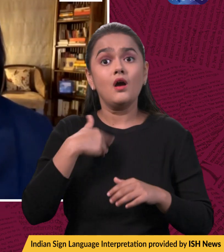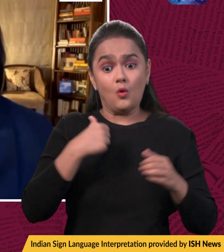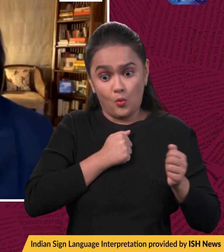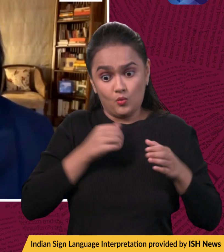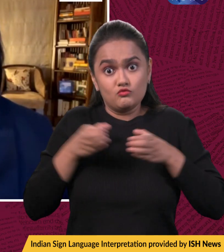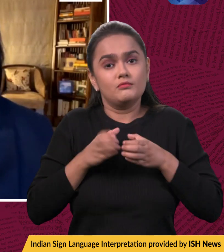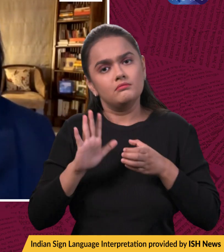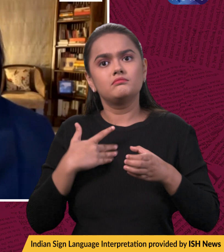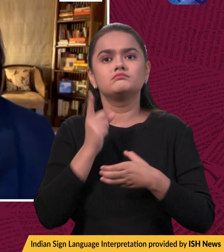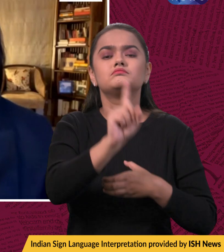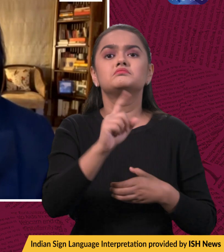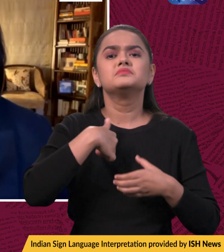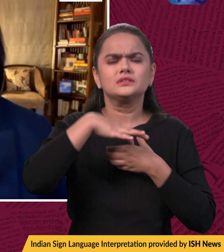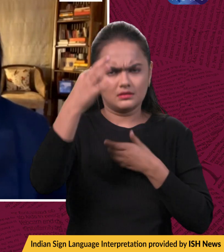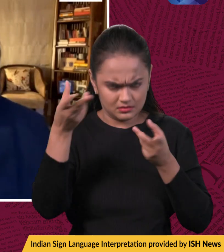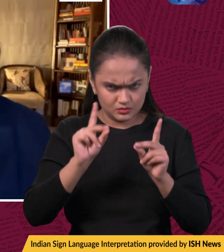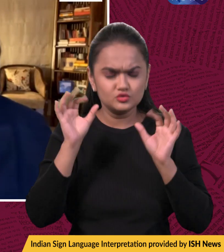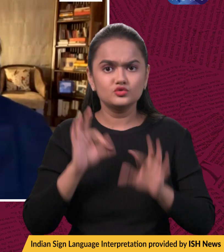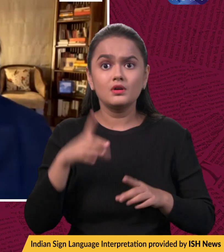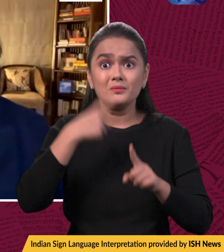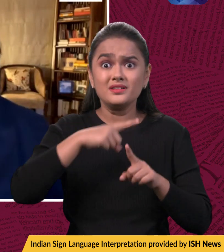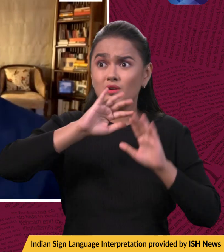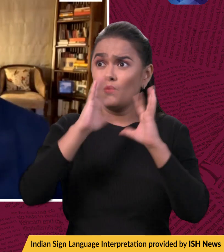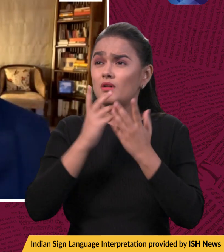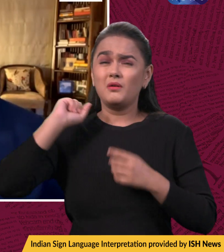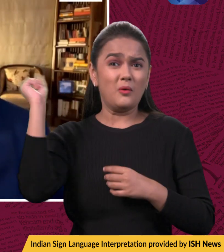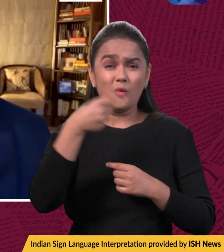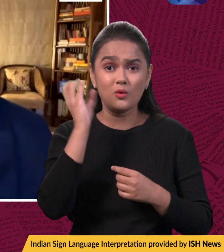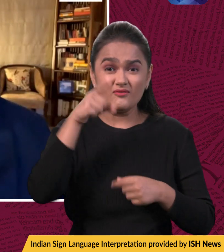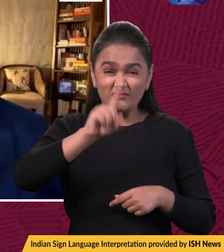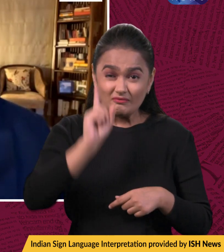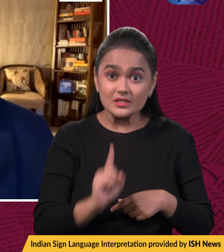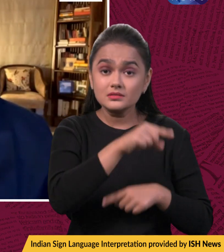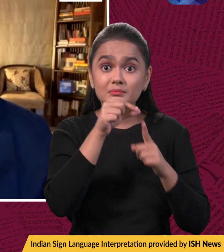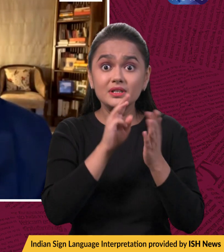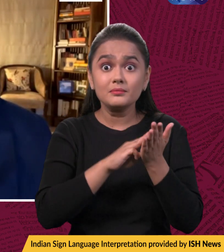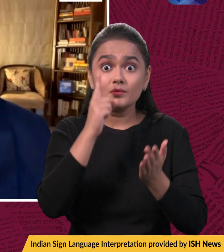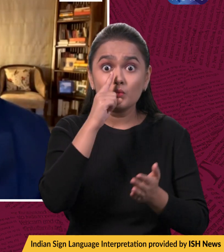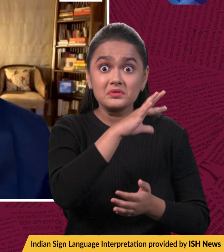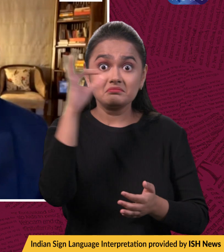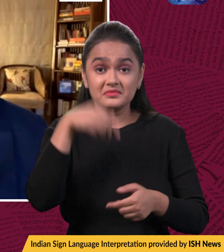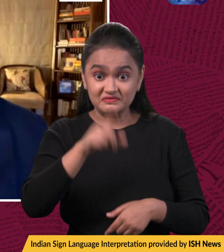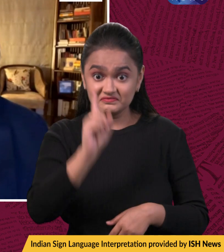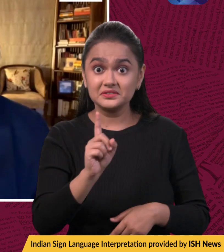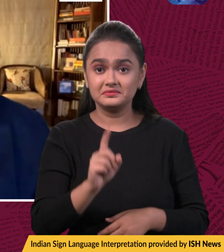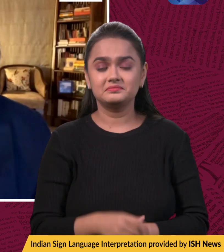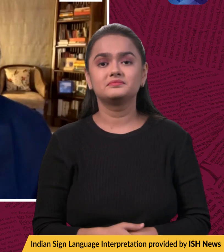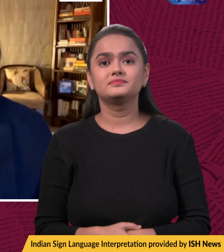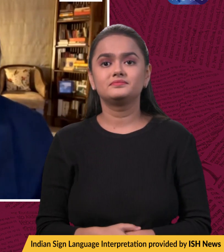appointment as Prime Minister marked a milestone for Sweden, which is the only Nordic country so far to have never been led by a woman.